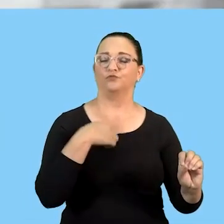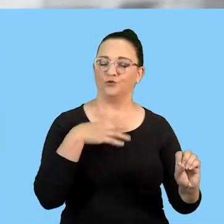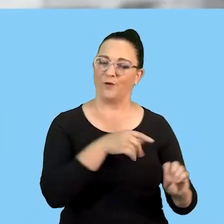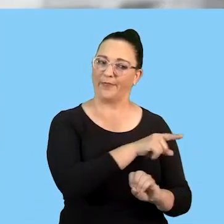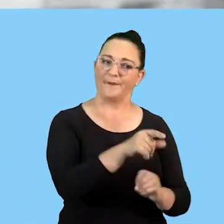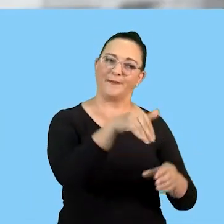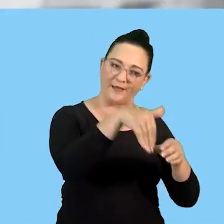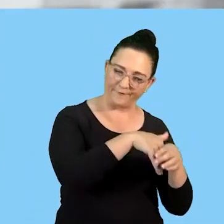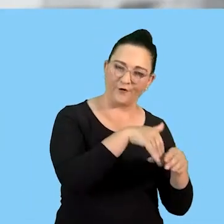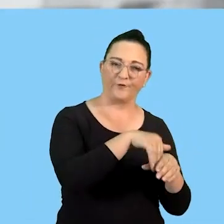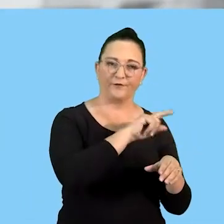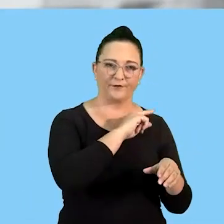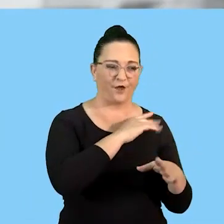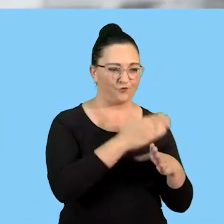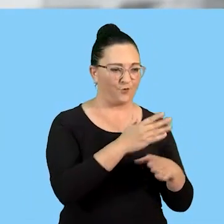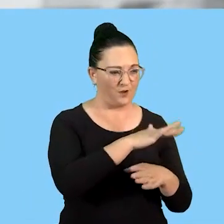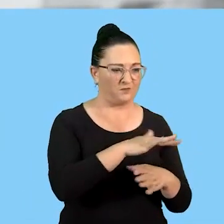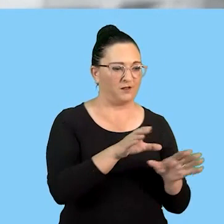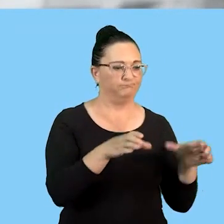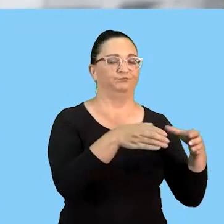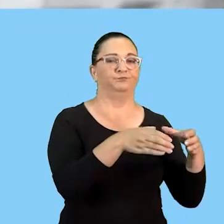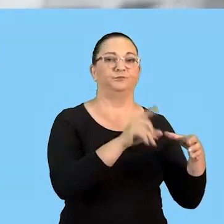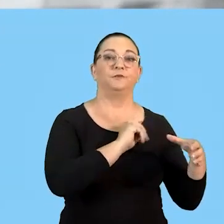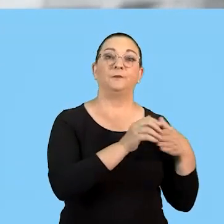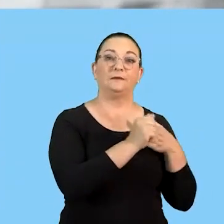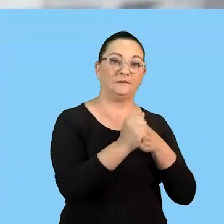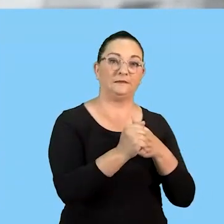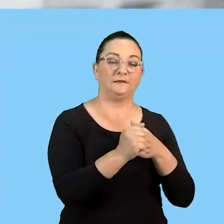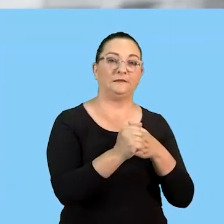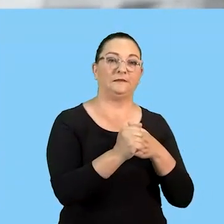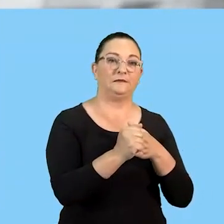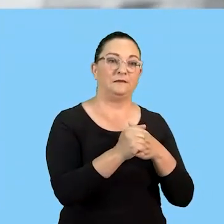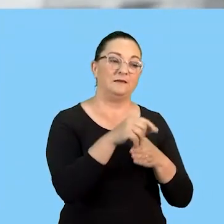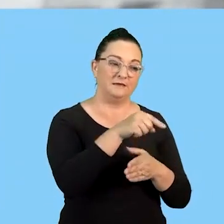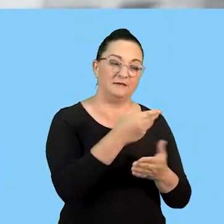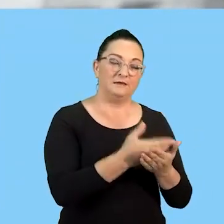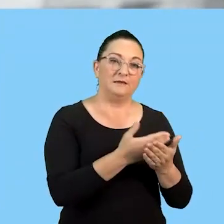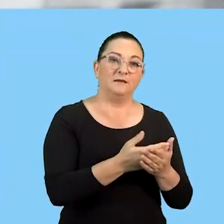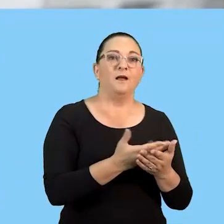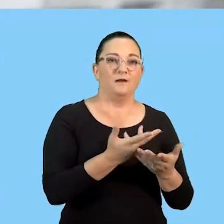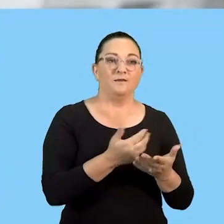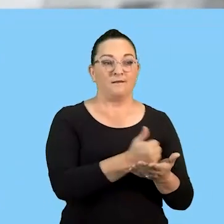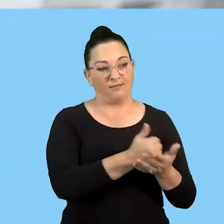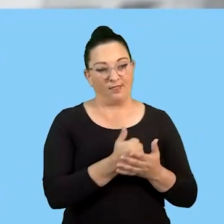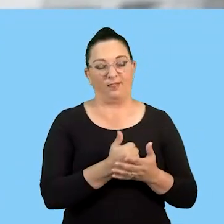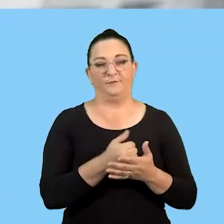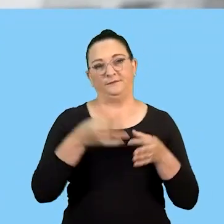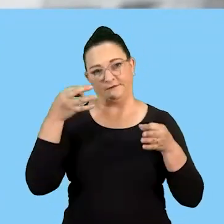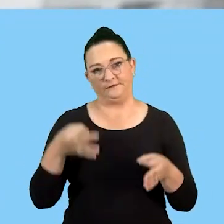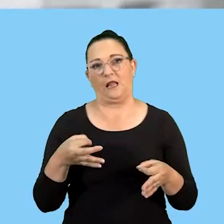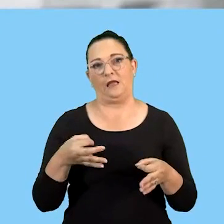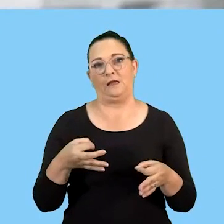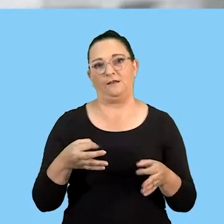have workplace forums. In that workplace forums, there should be a leader who will then be able to be part of the decision making that is done